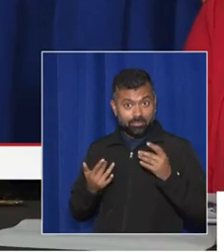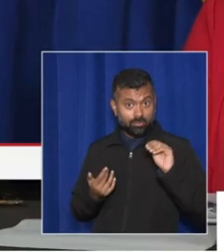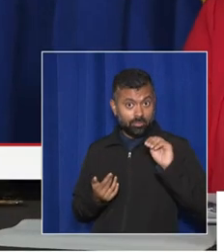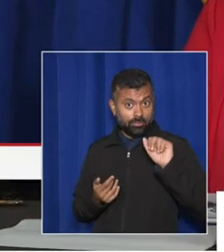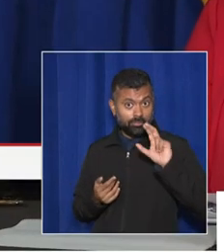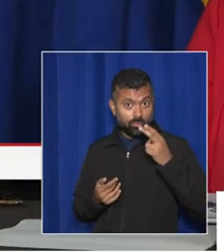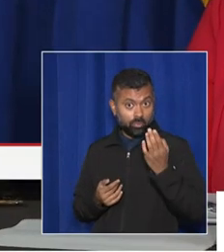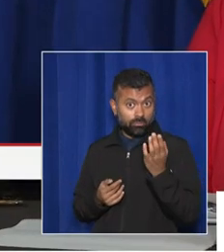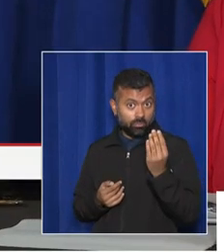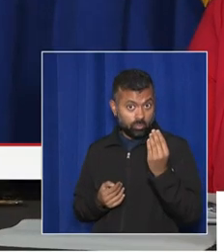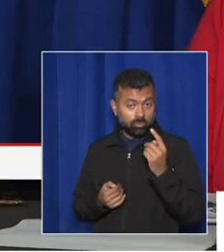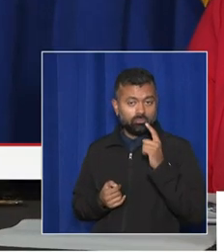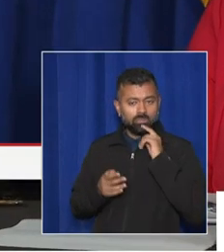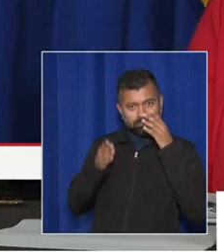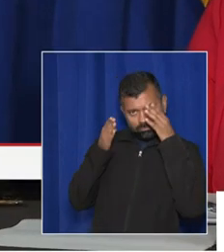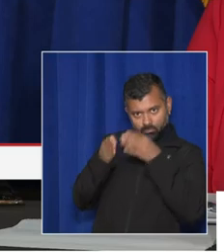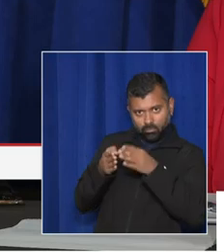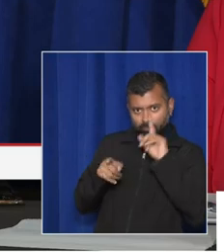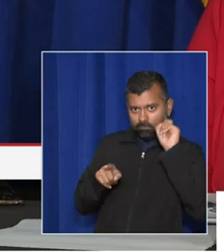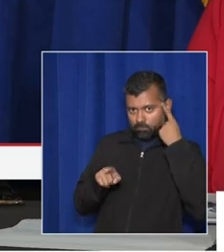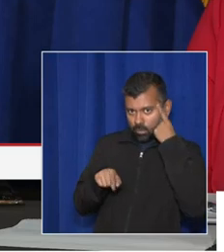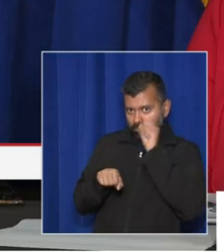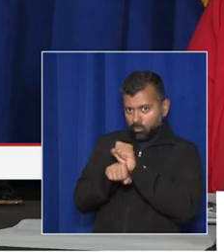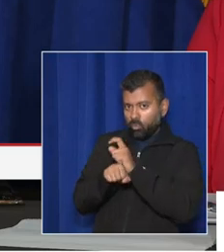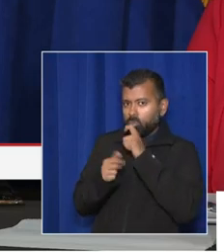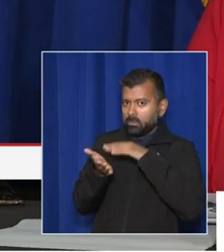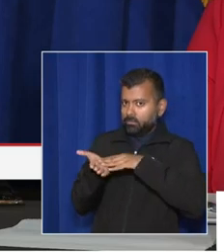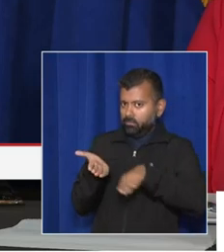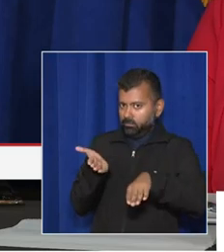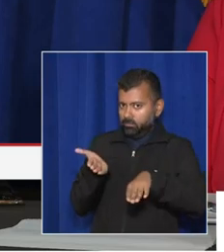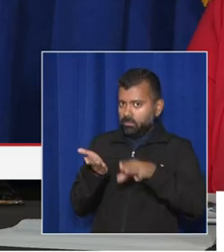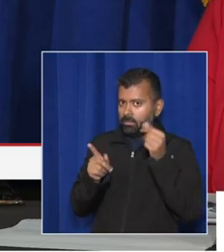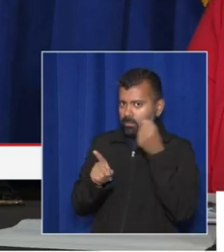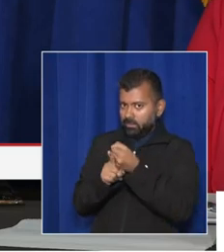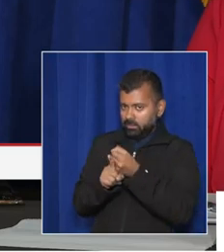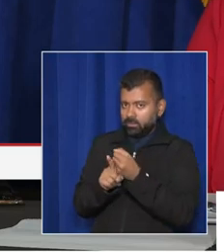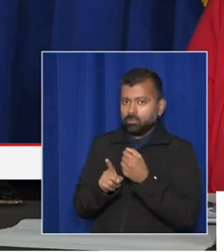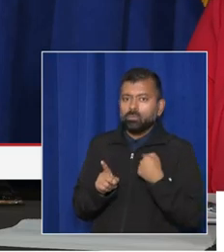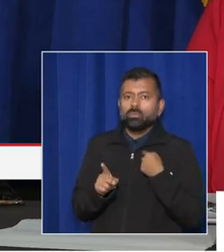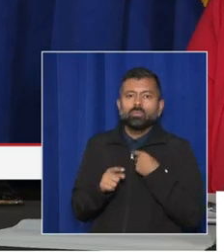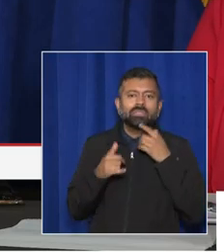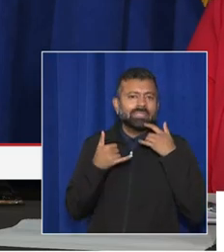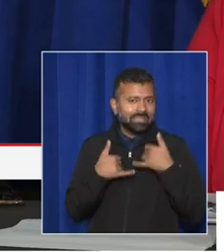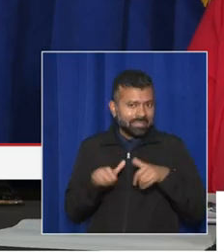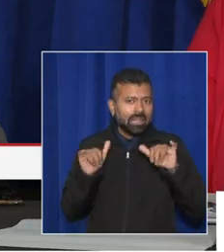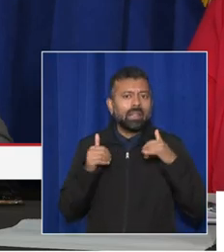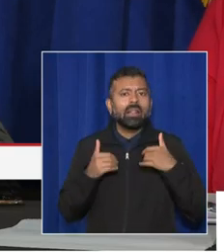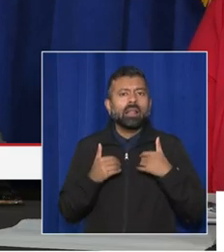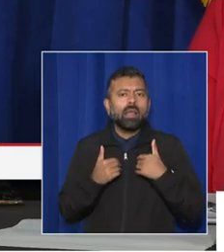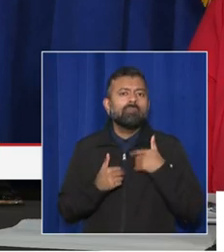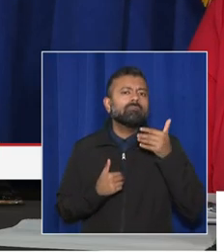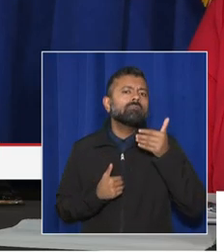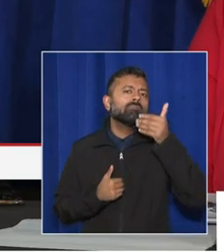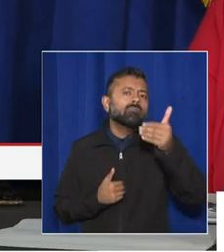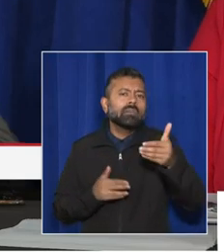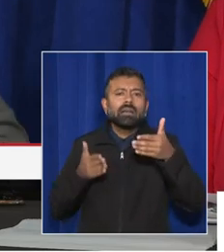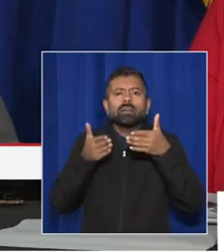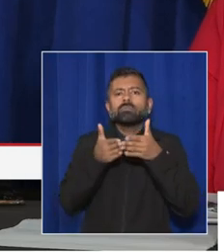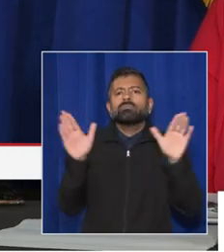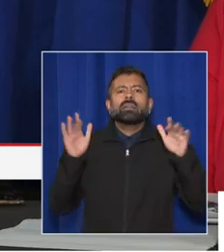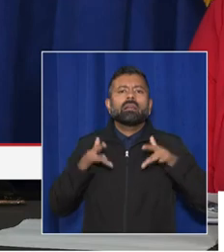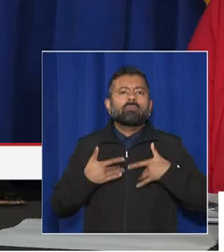quarterly hiring events in DC, and we'll also make sure that there are other opportunities as well. We encourage you also